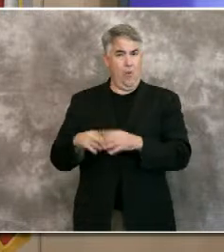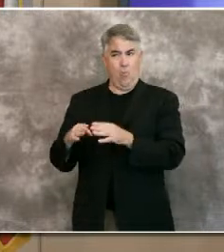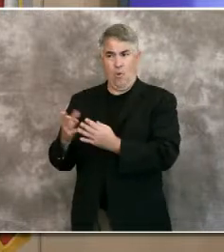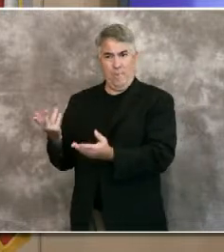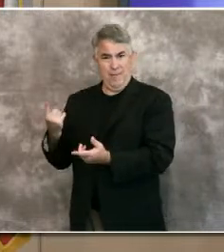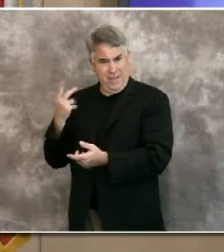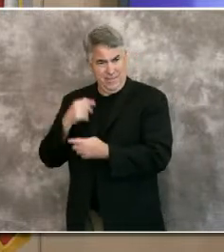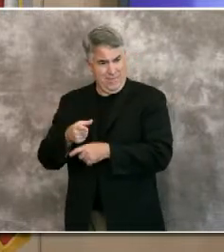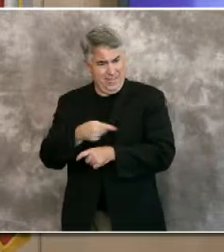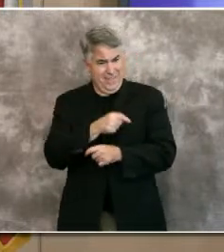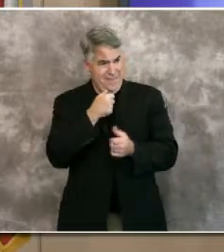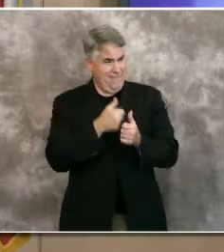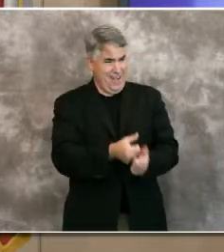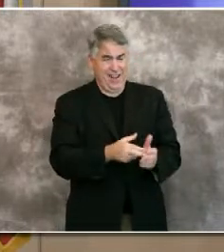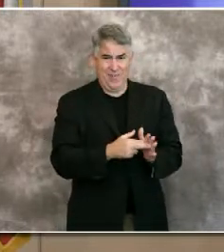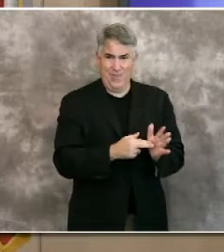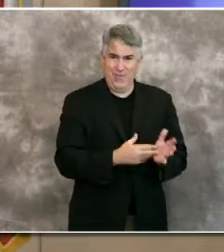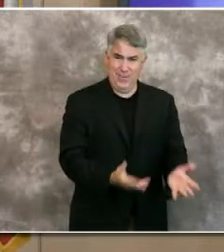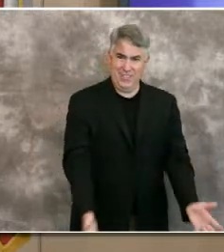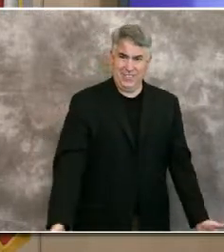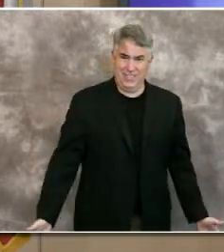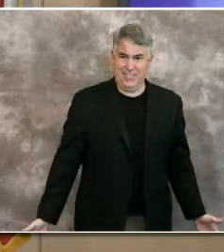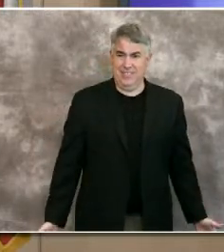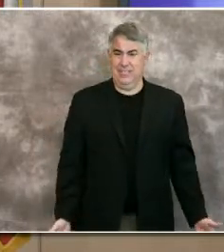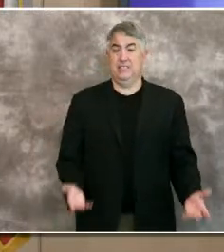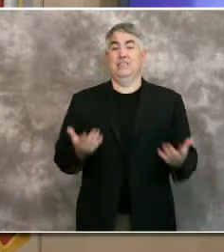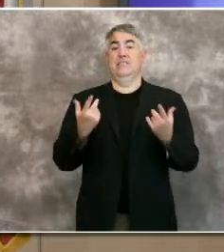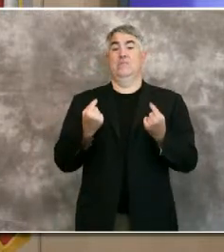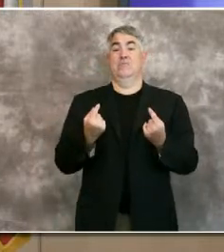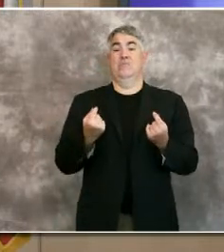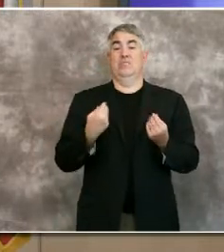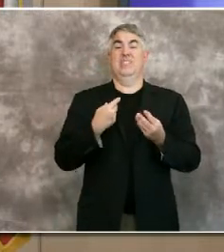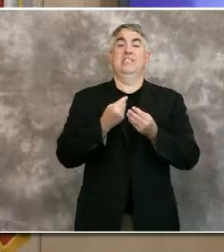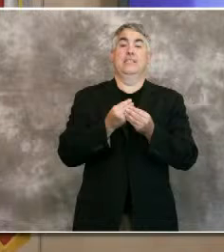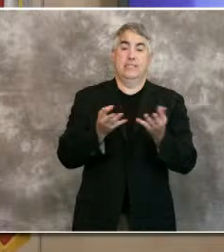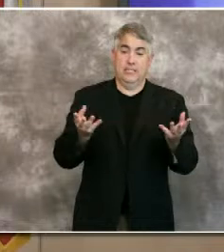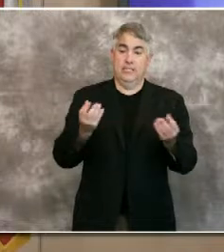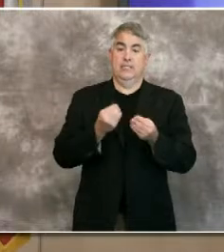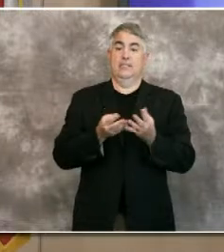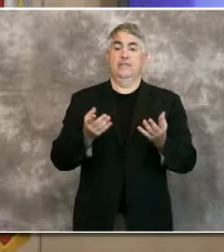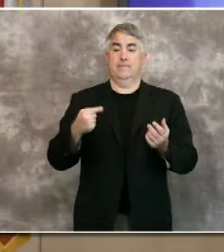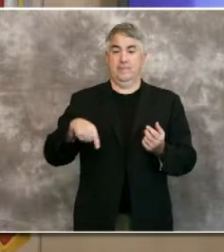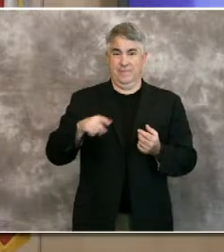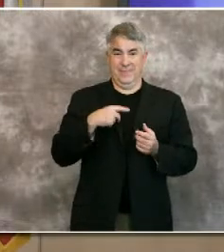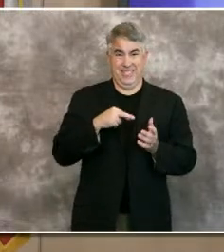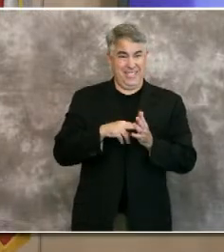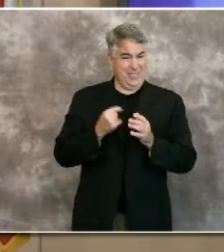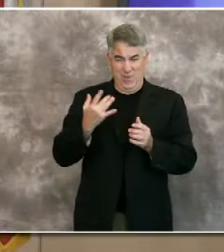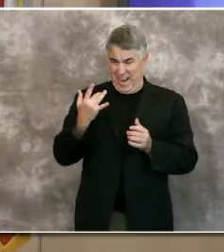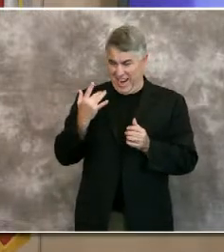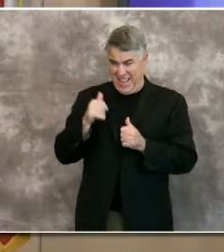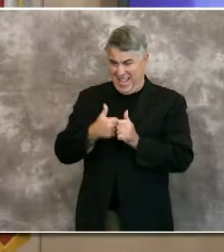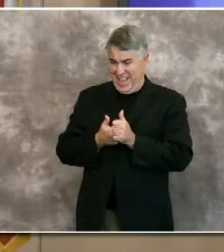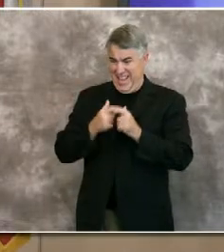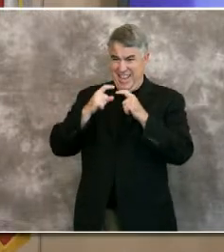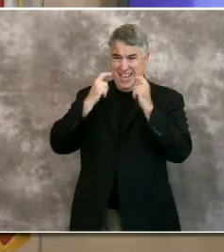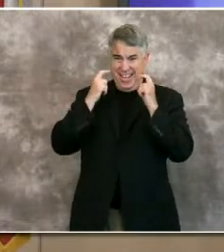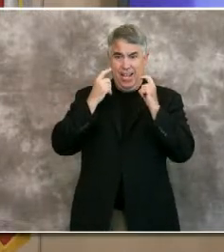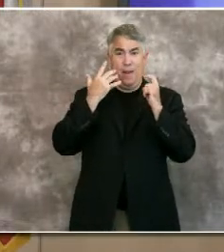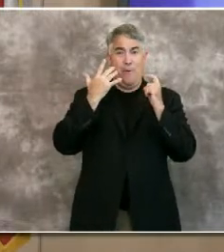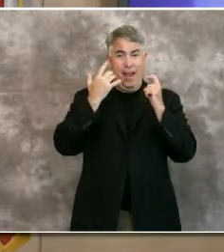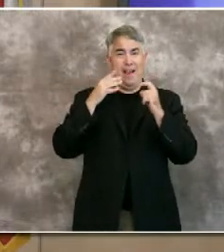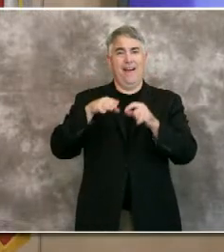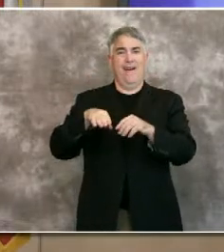so the best we can do is go out and share with folks the intention behind this is out of a desire to reopen and protect